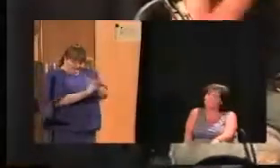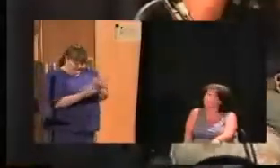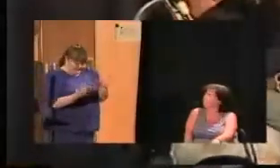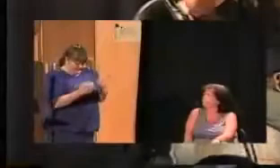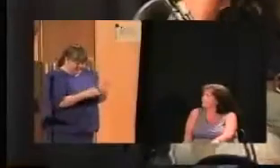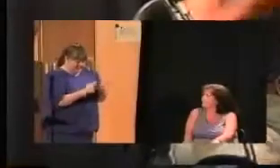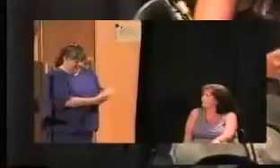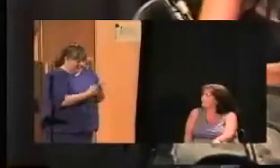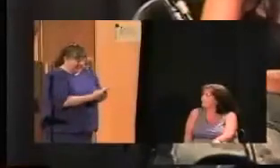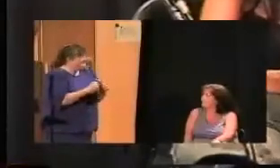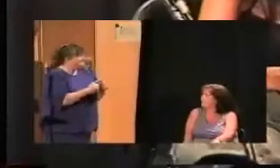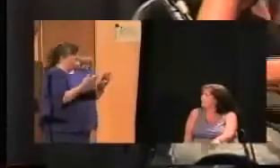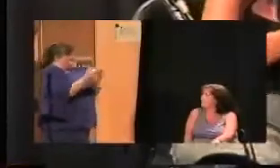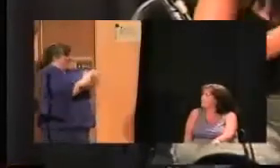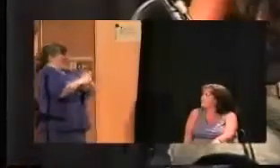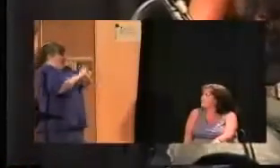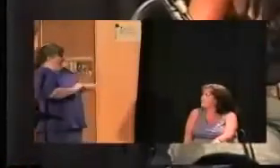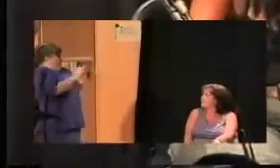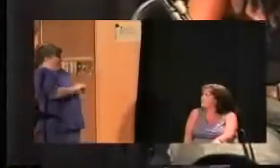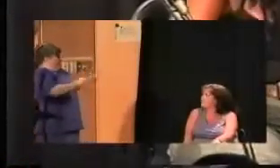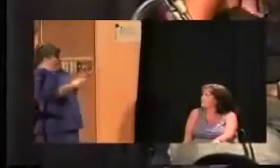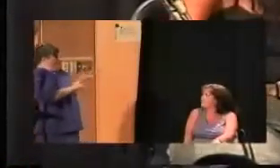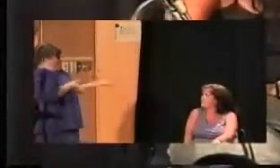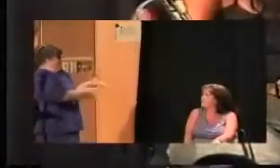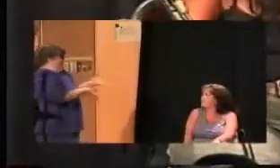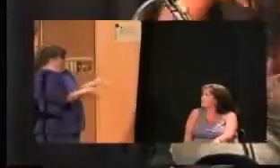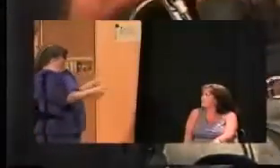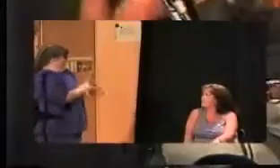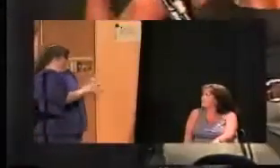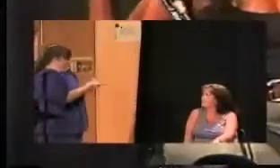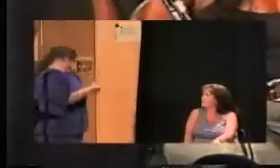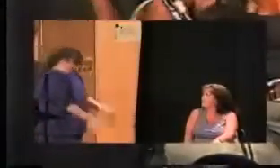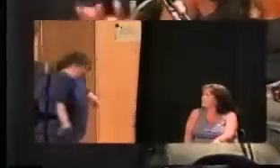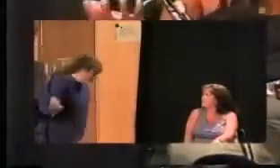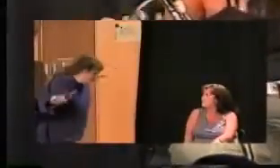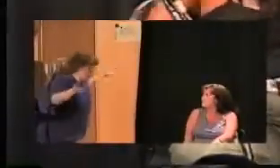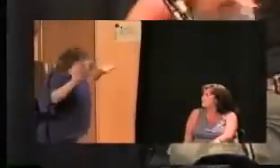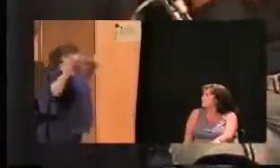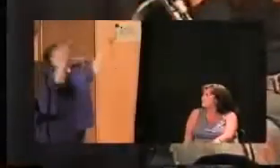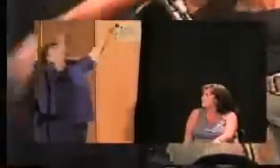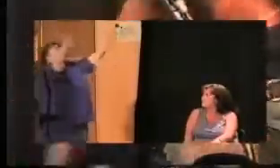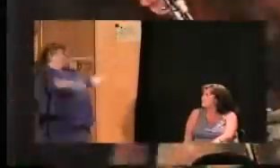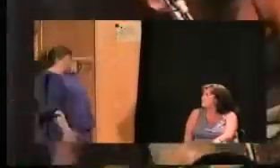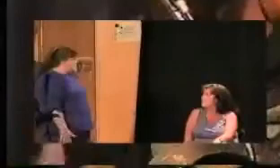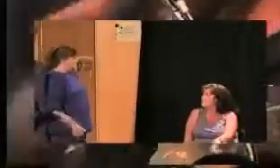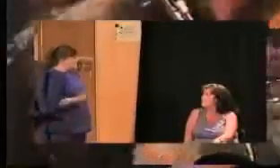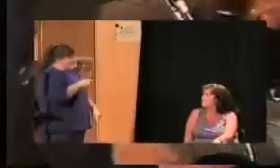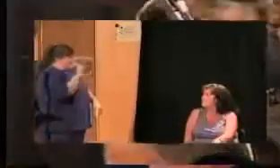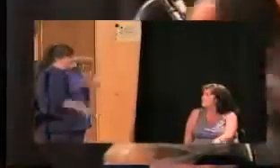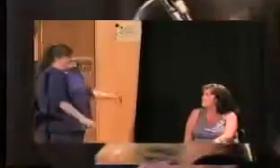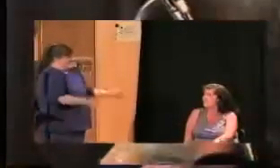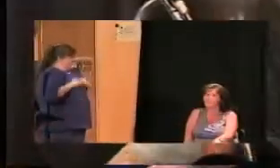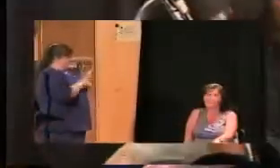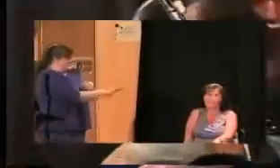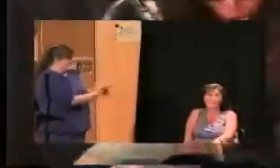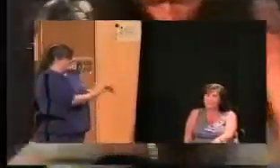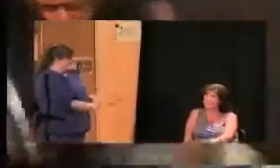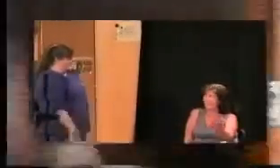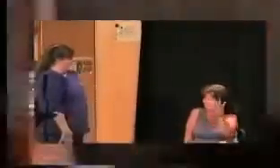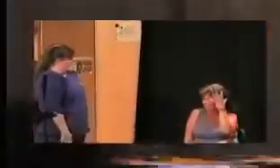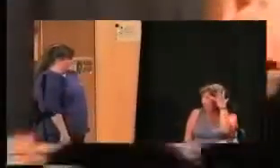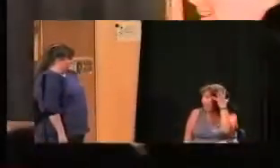all momentum, logic, and pragmatic sensibility. I can't take this anymore. Are you